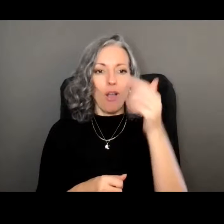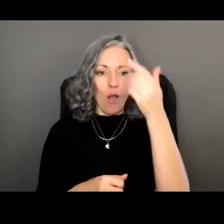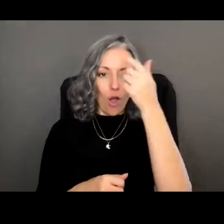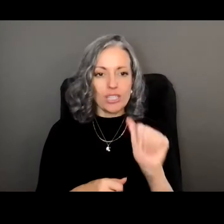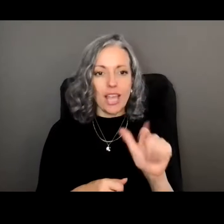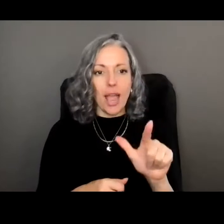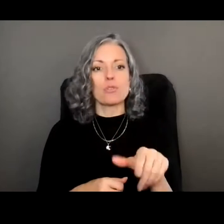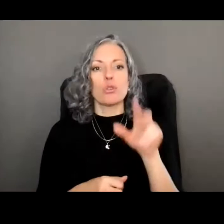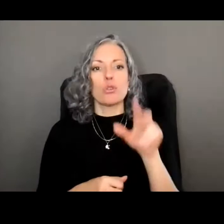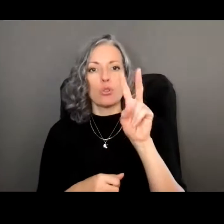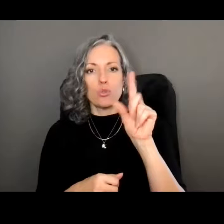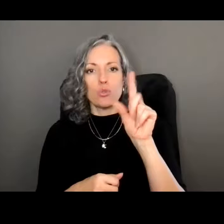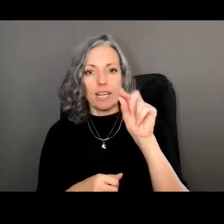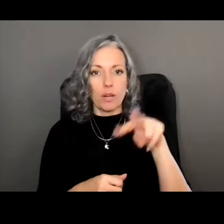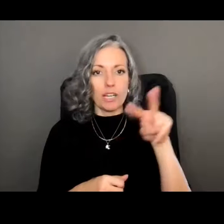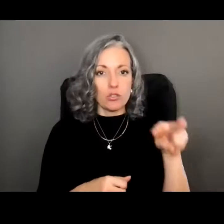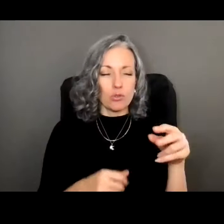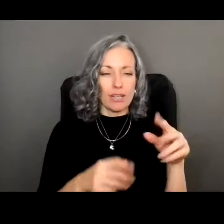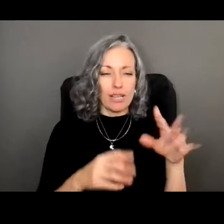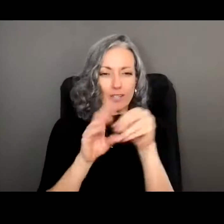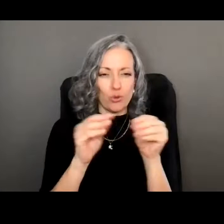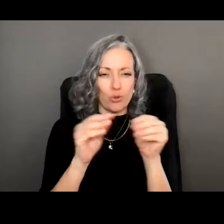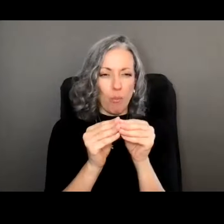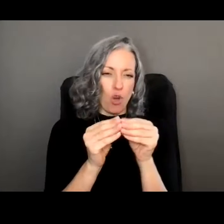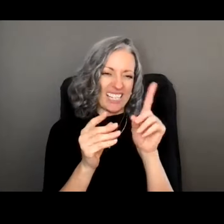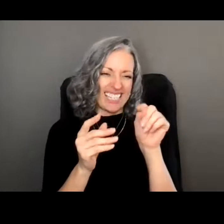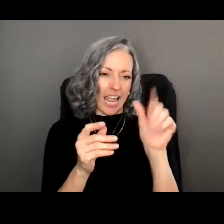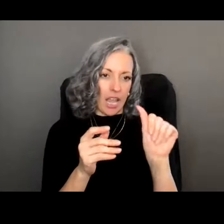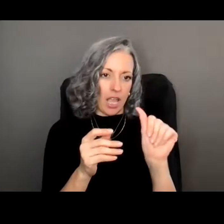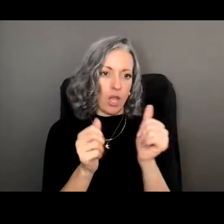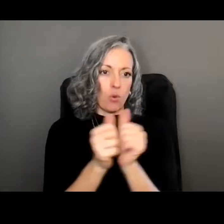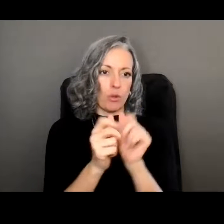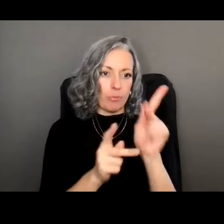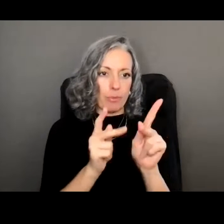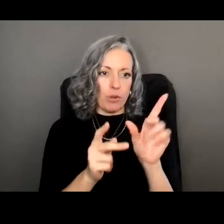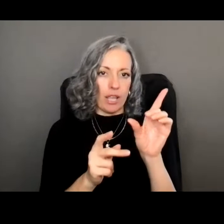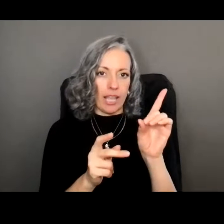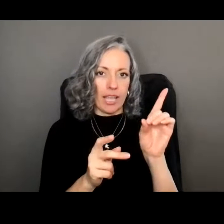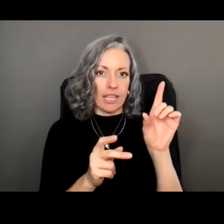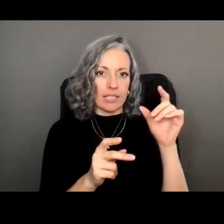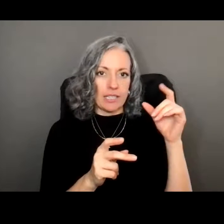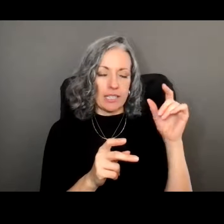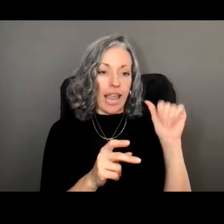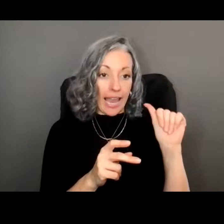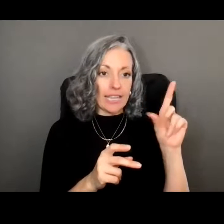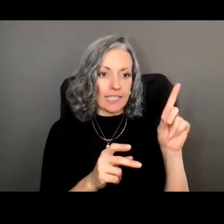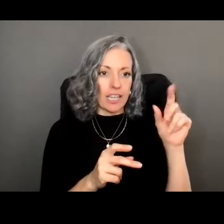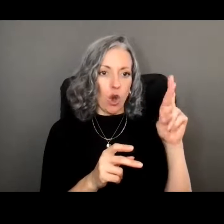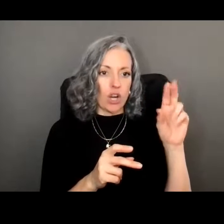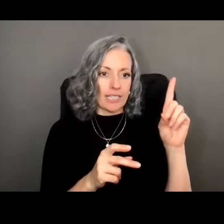more detailed data on a county level on people with ADRD and caregivers. Strengthen data collection